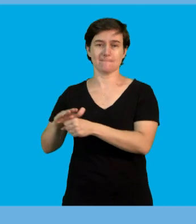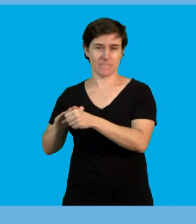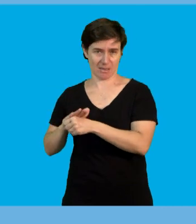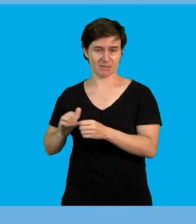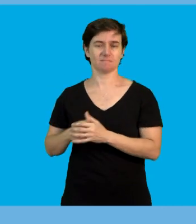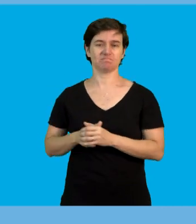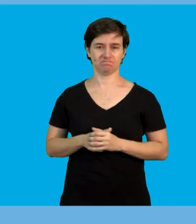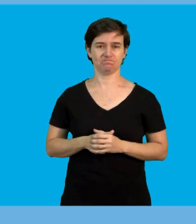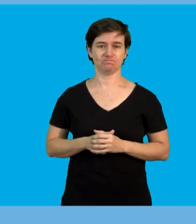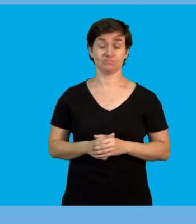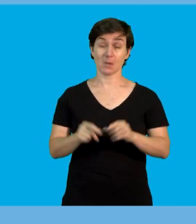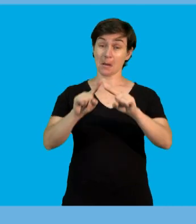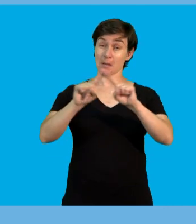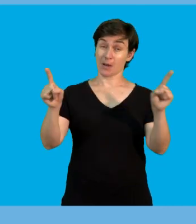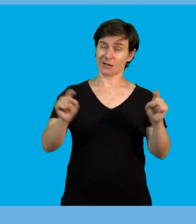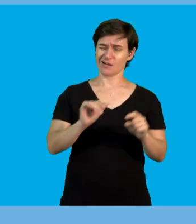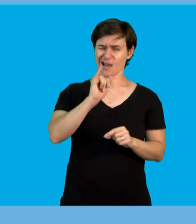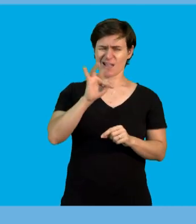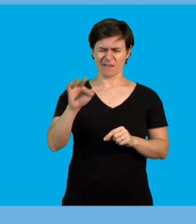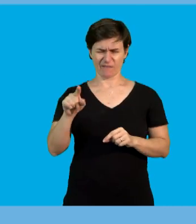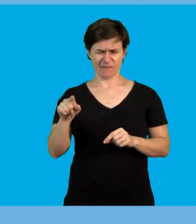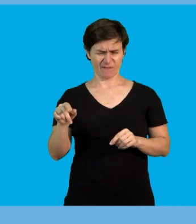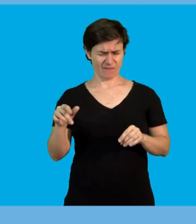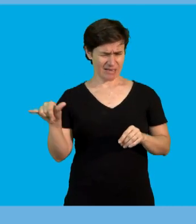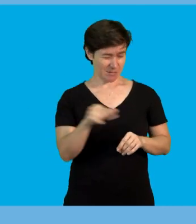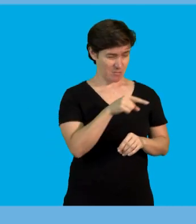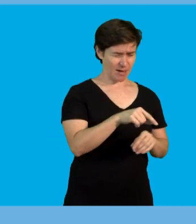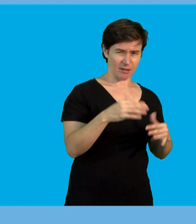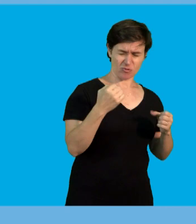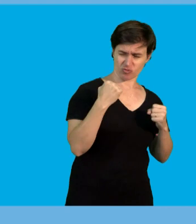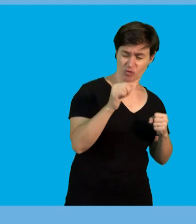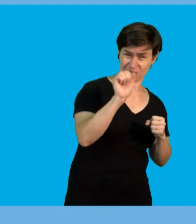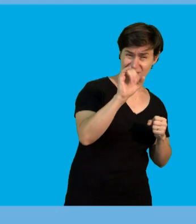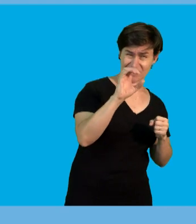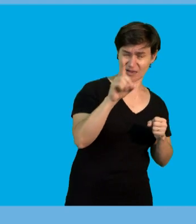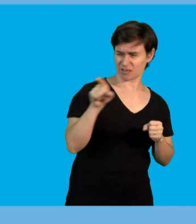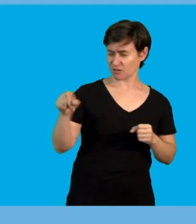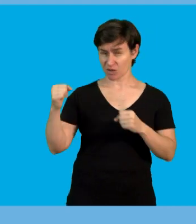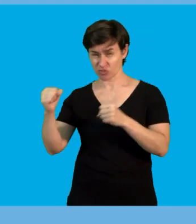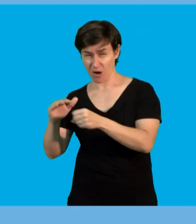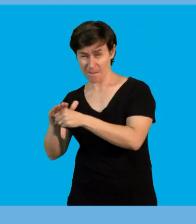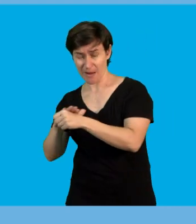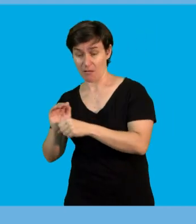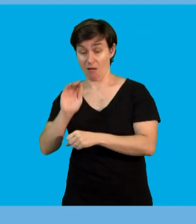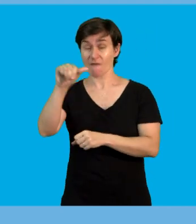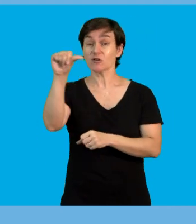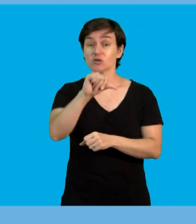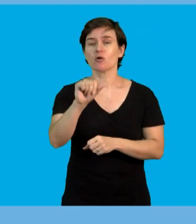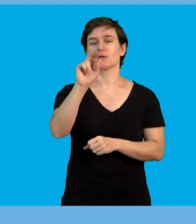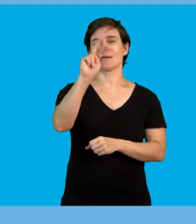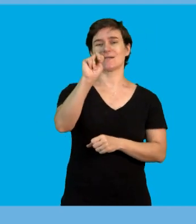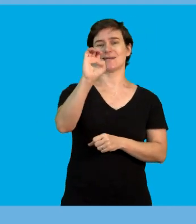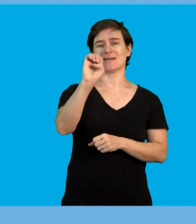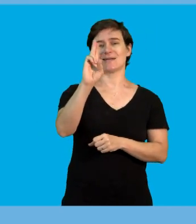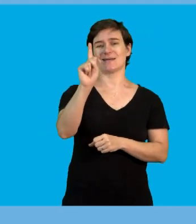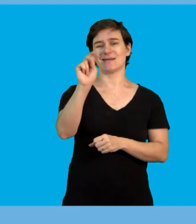more basic. Right? However, should they have the same amount of strength, then the salt is going to be neutral.